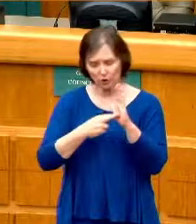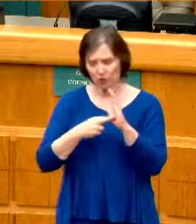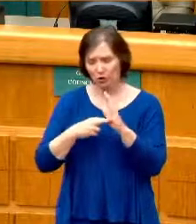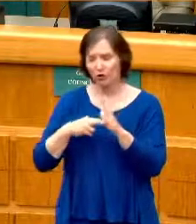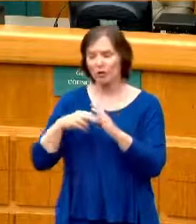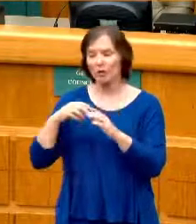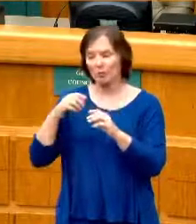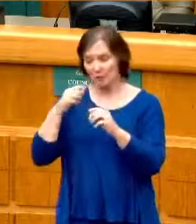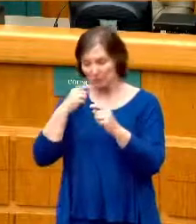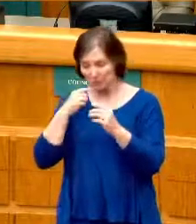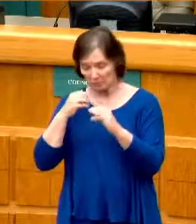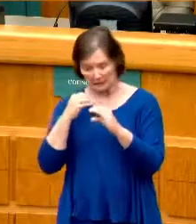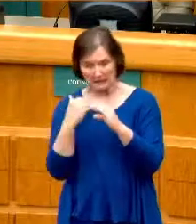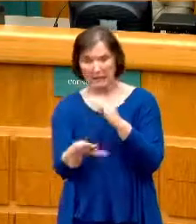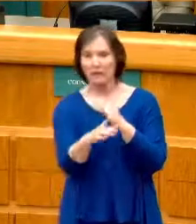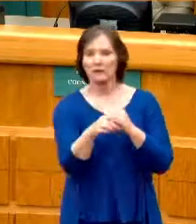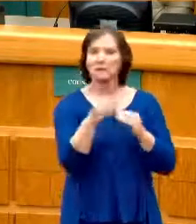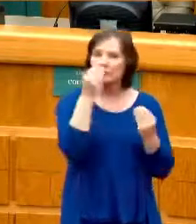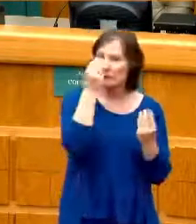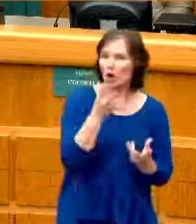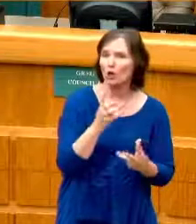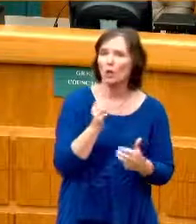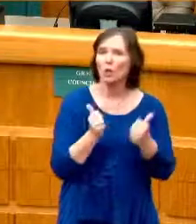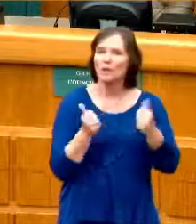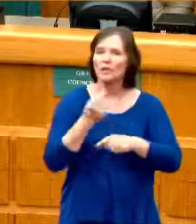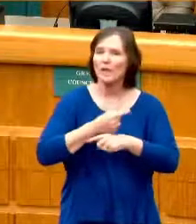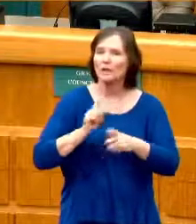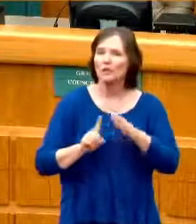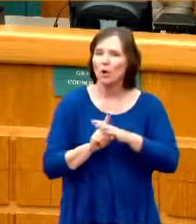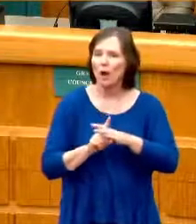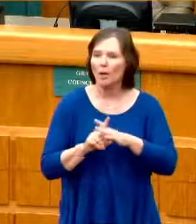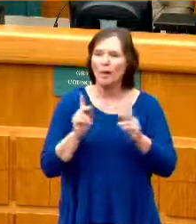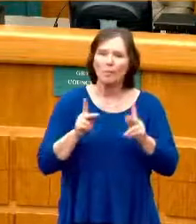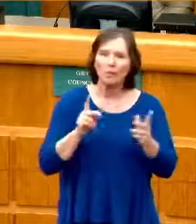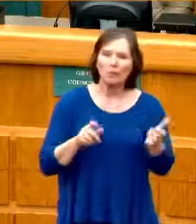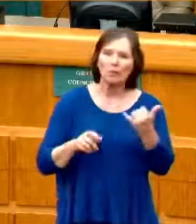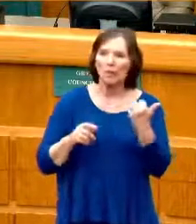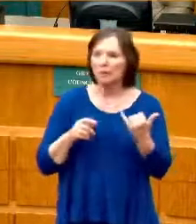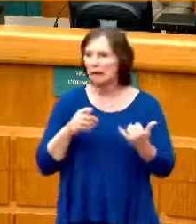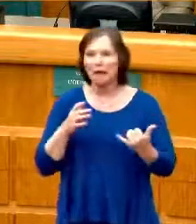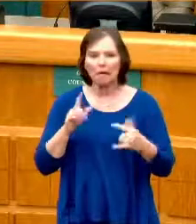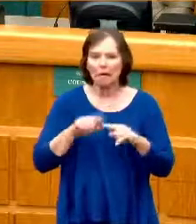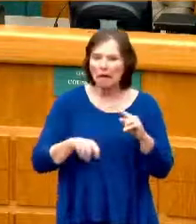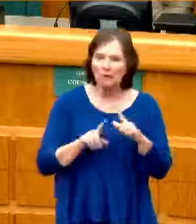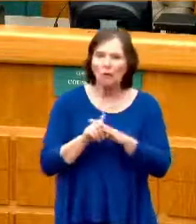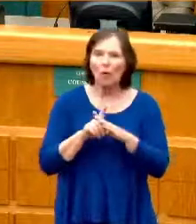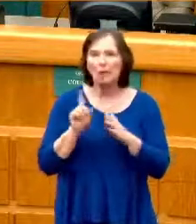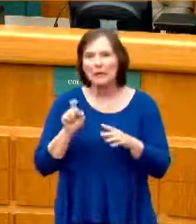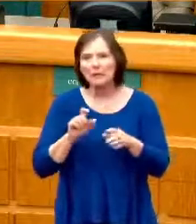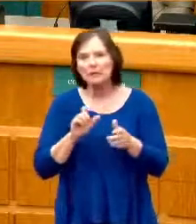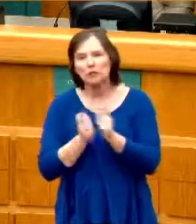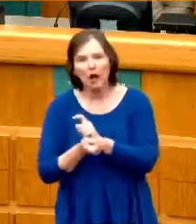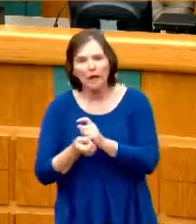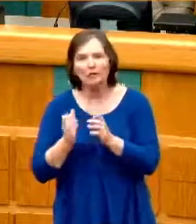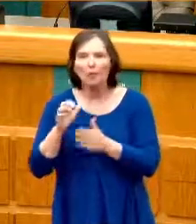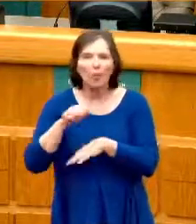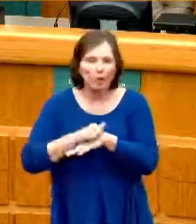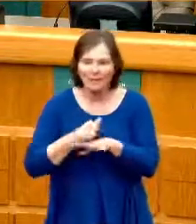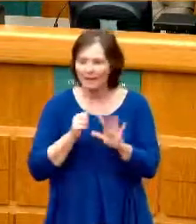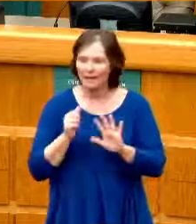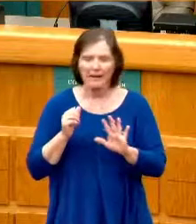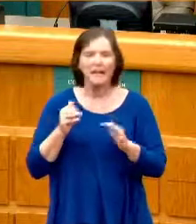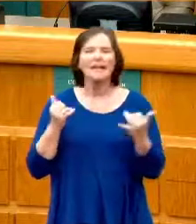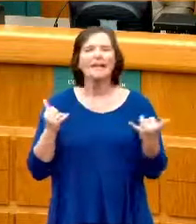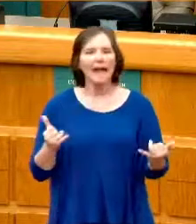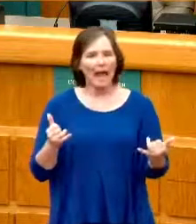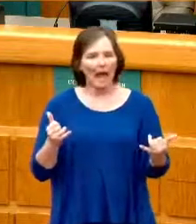And so we're trying to change those times. And so it's so much easier now. You don't have to, we're not going to tell you when to come. You